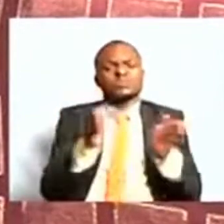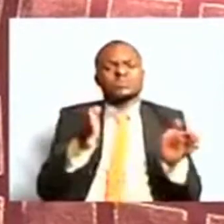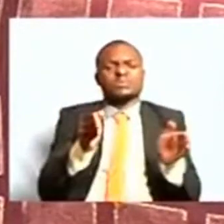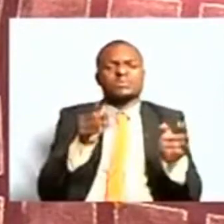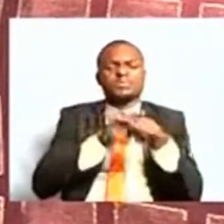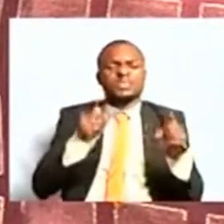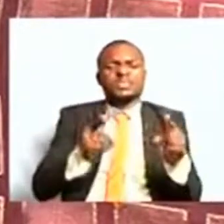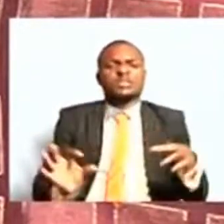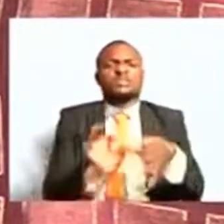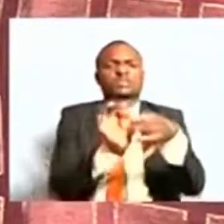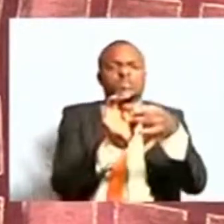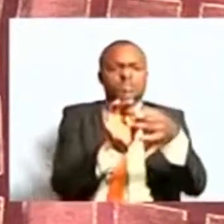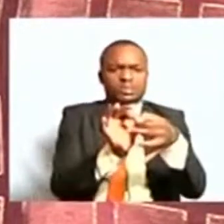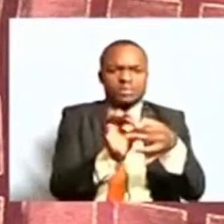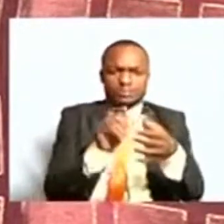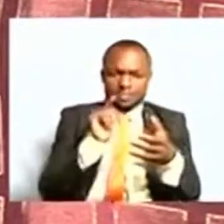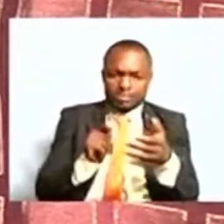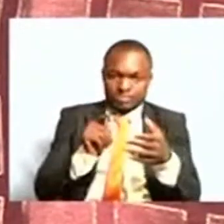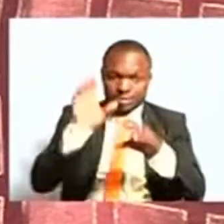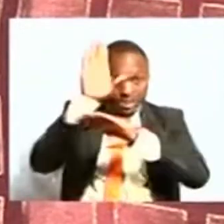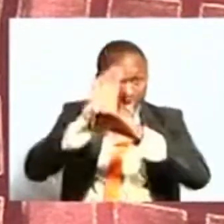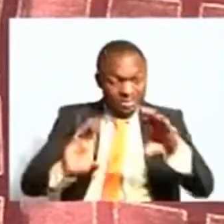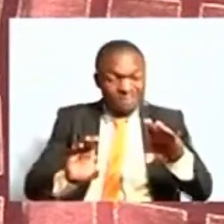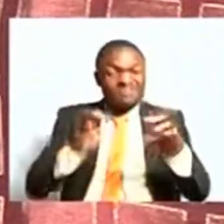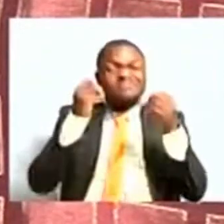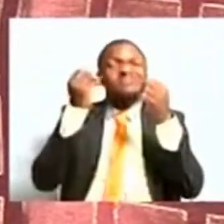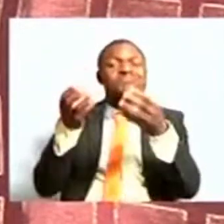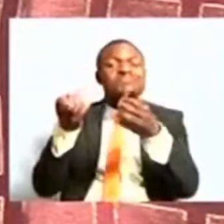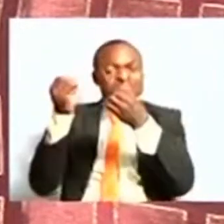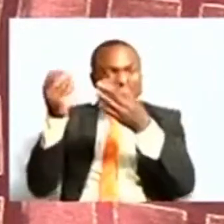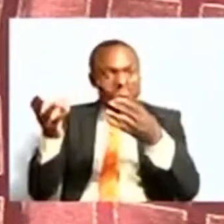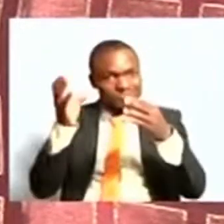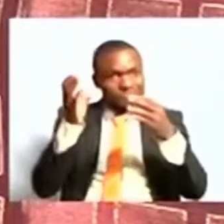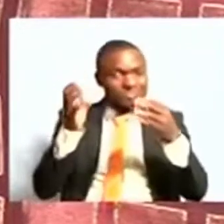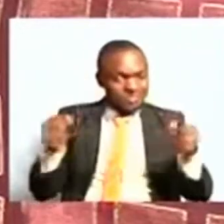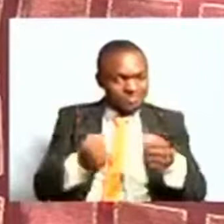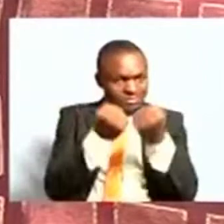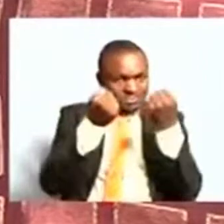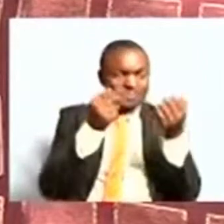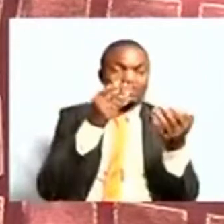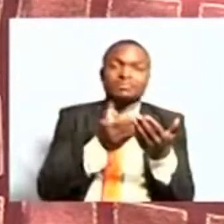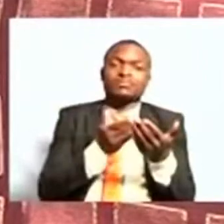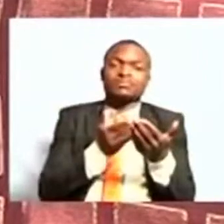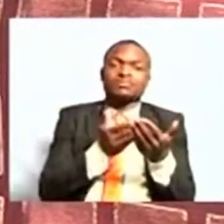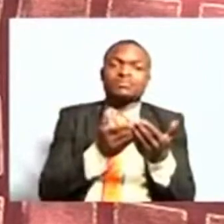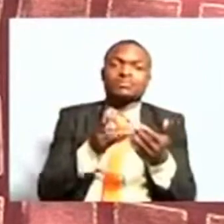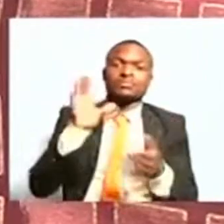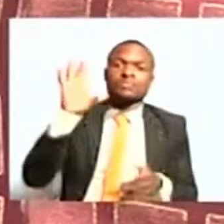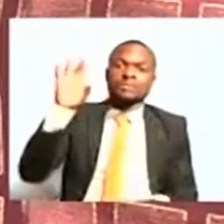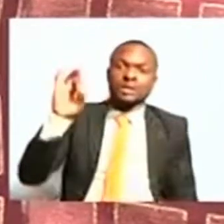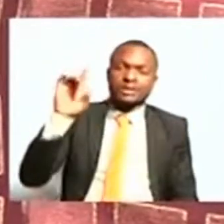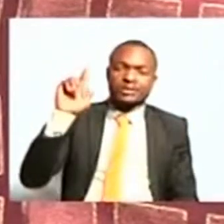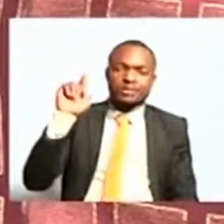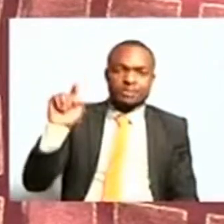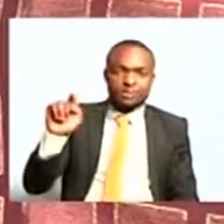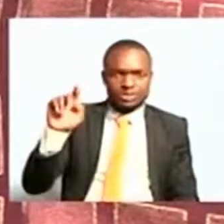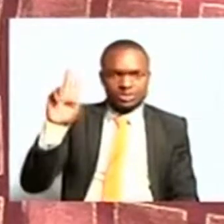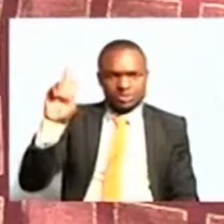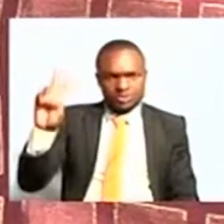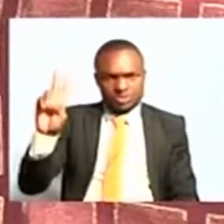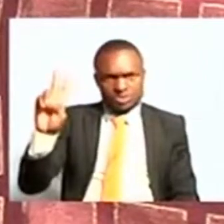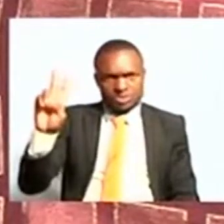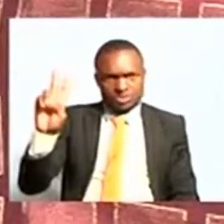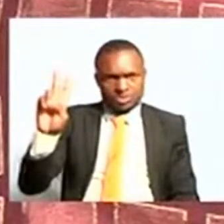this has actually caused a lot of accidents, and this has accounted to 8.2% of the road